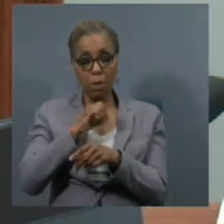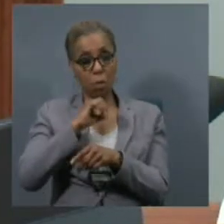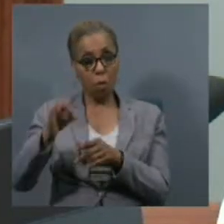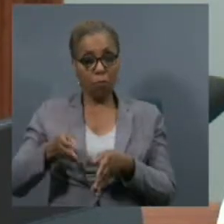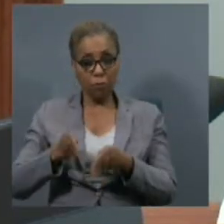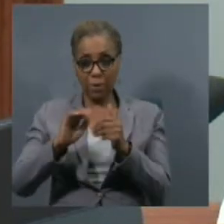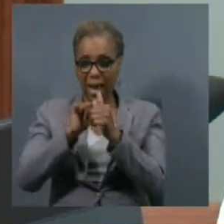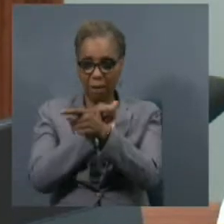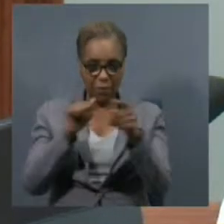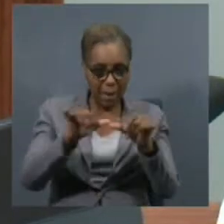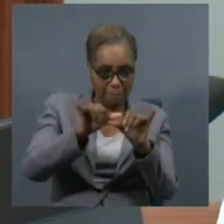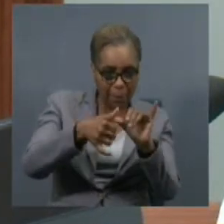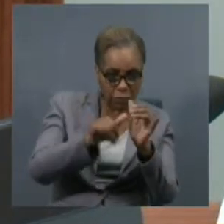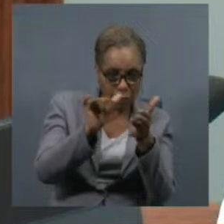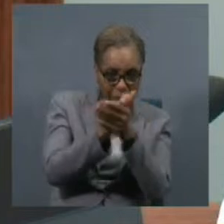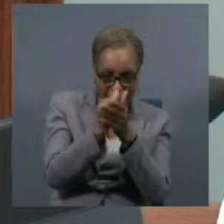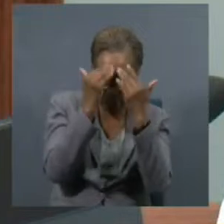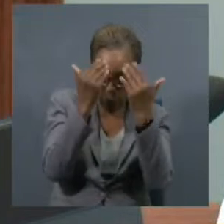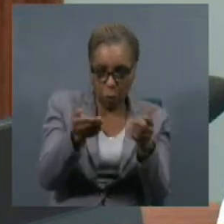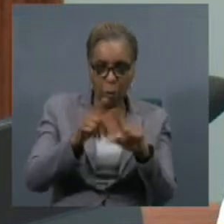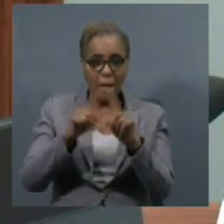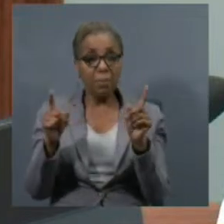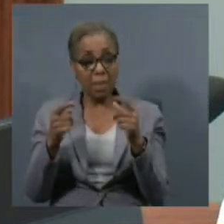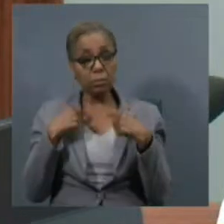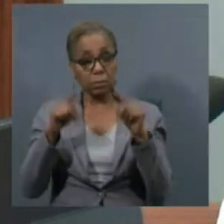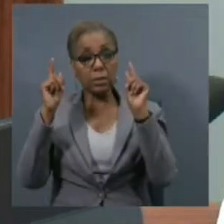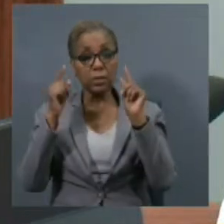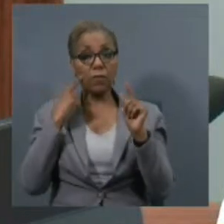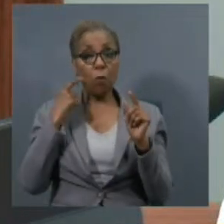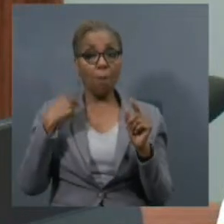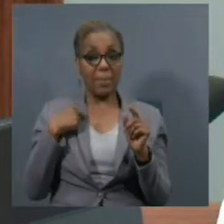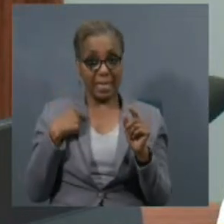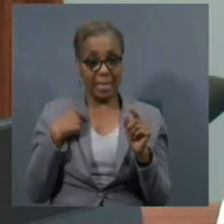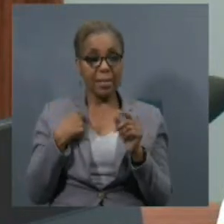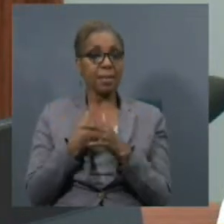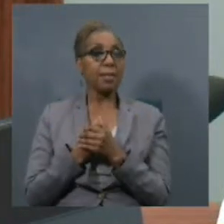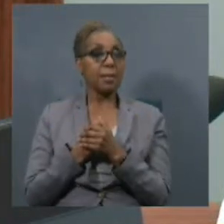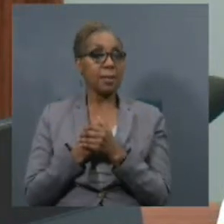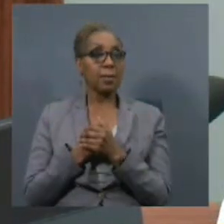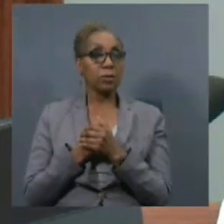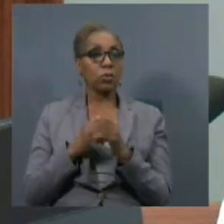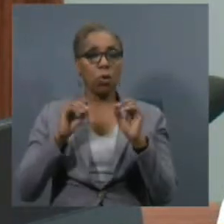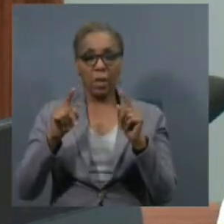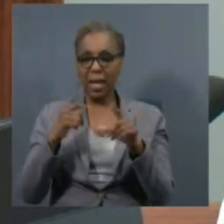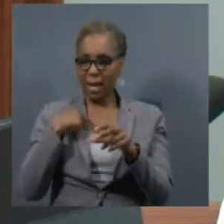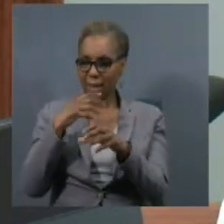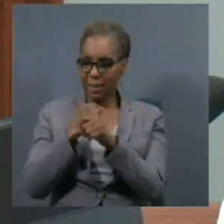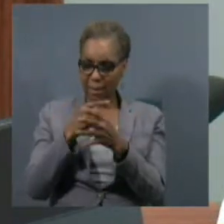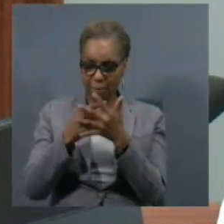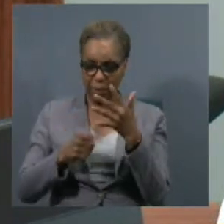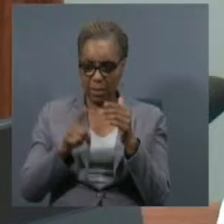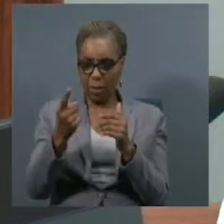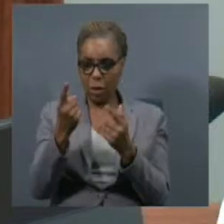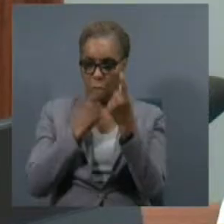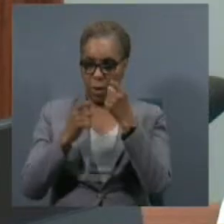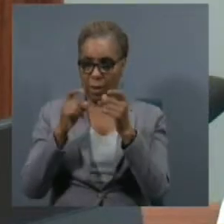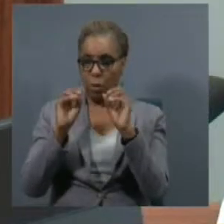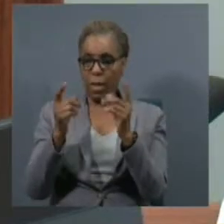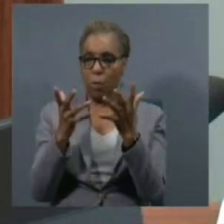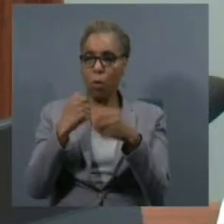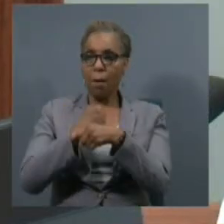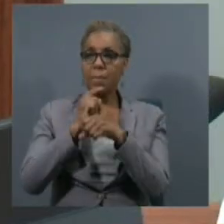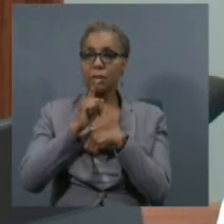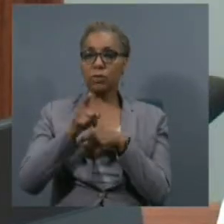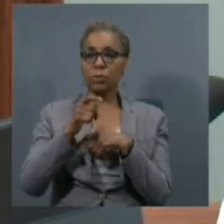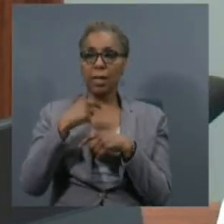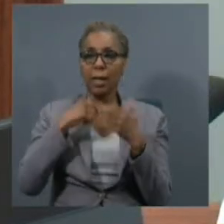how they measured that, but it was successful for me. So when I get these questions, I want to make sure that I have all